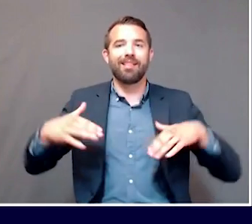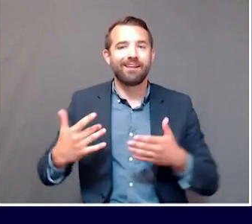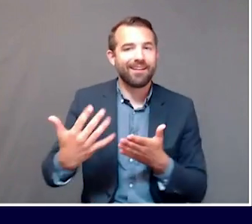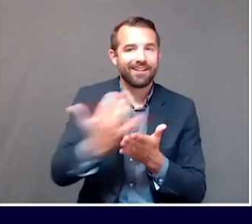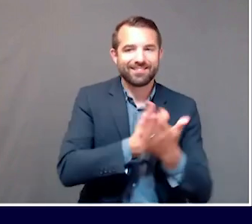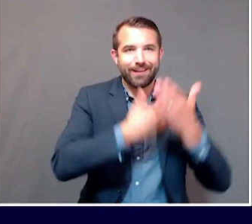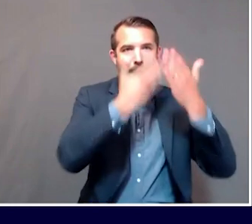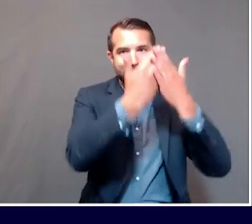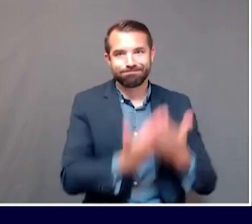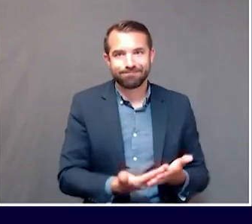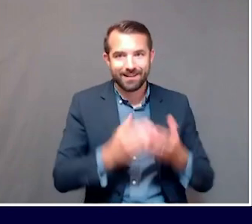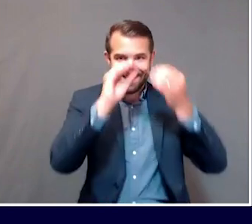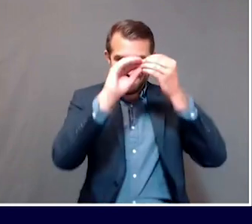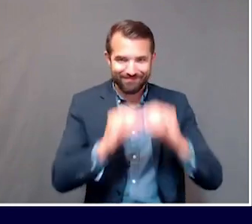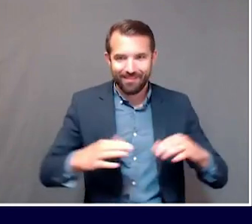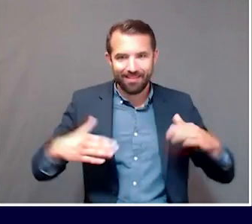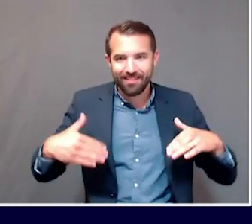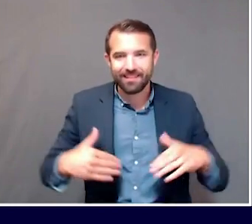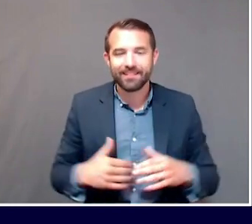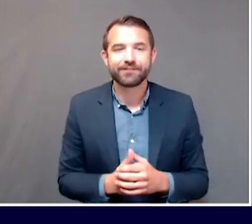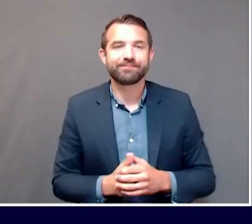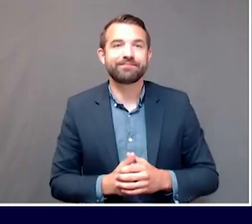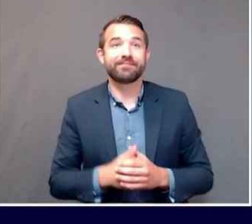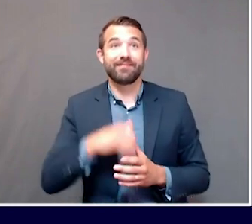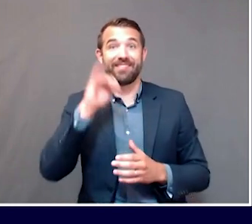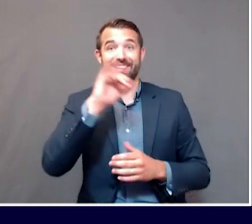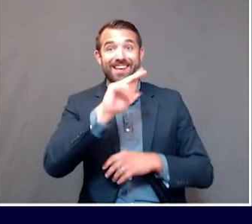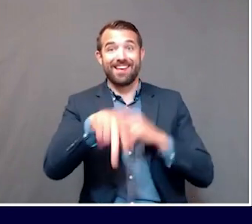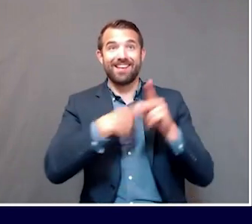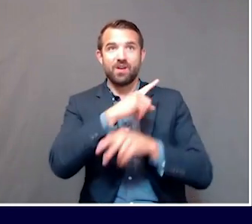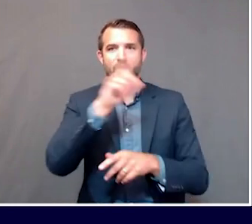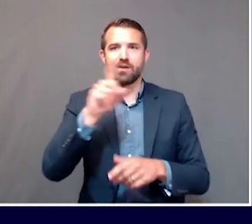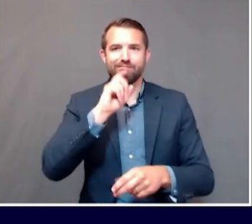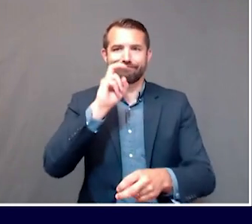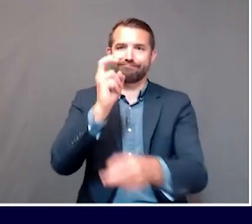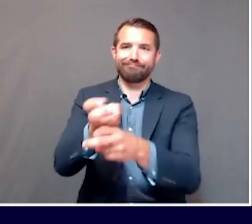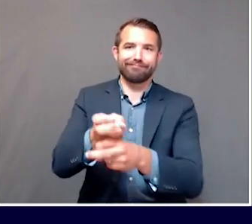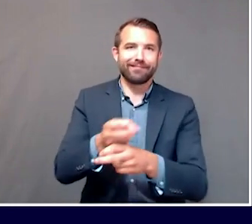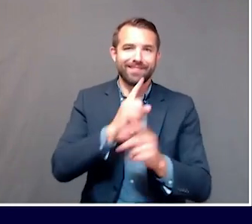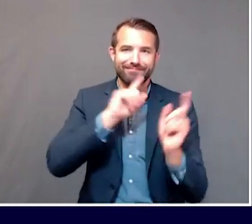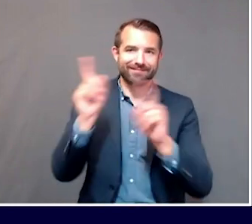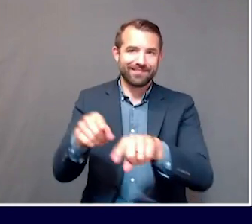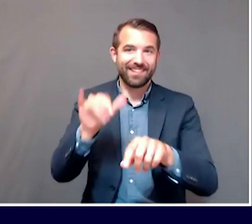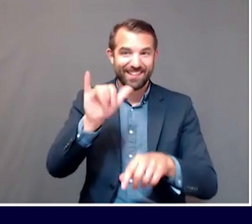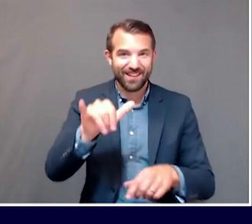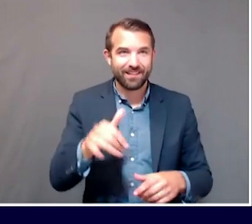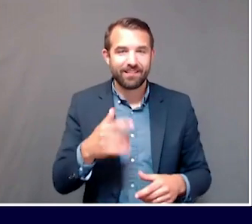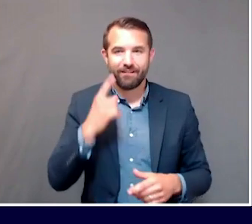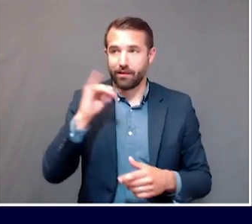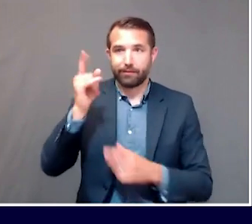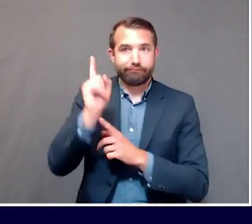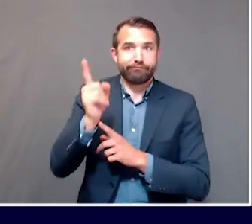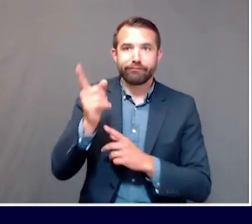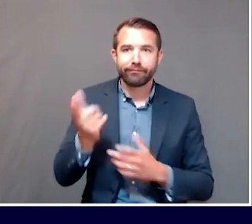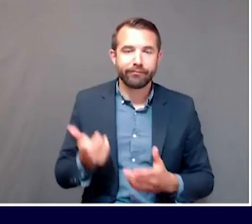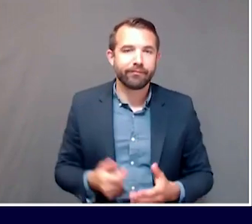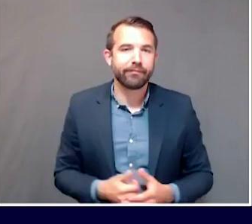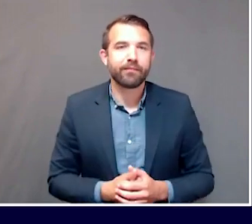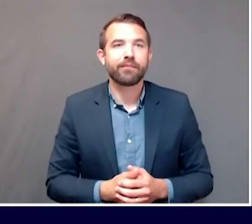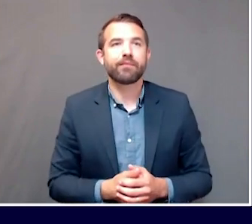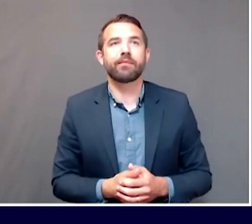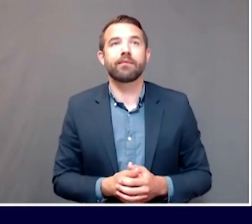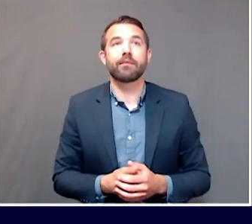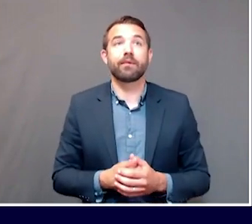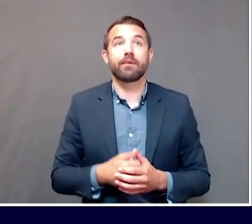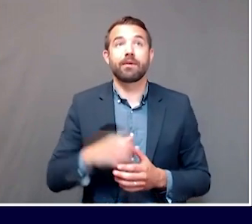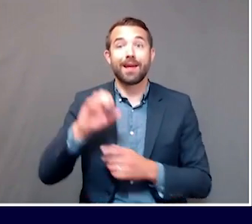that's difficult to answer in the moment. It's really one of those questions that epidemiologists look back on and take a retrospective look